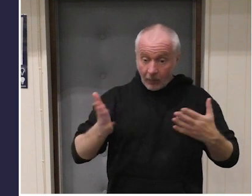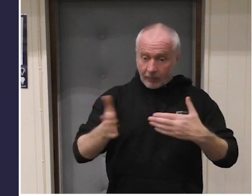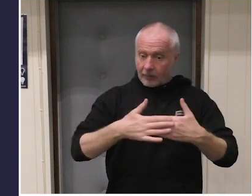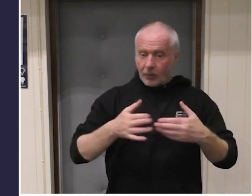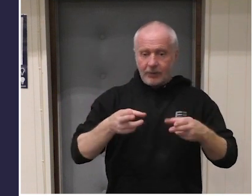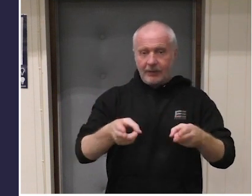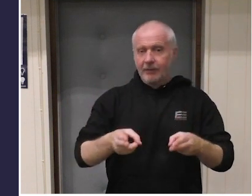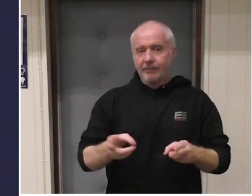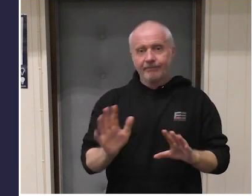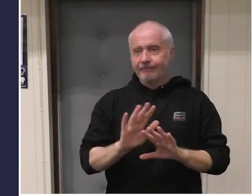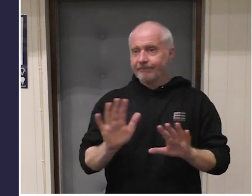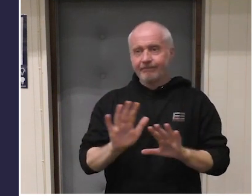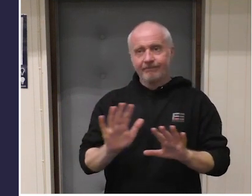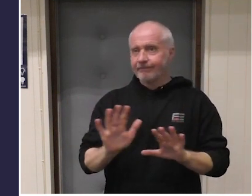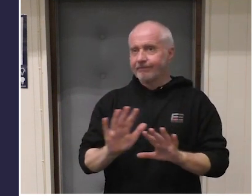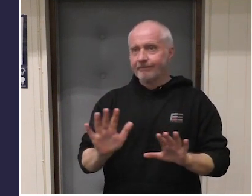No, right?